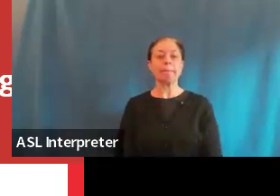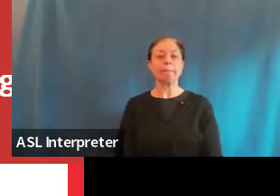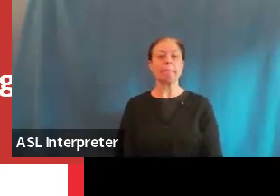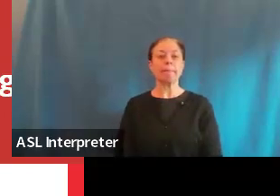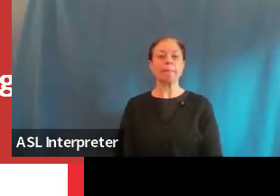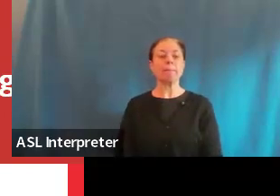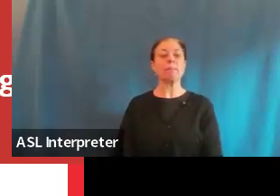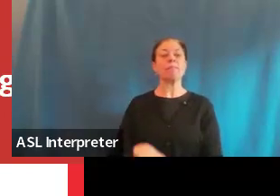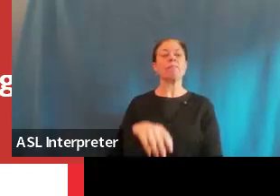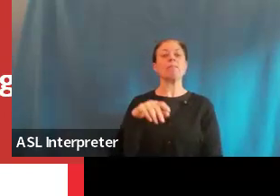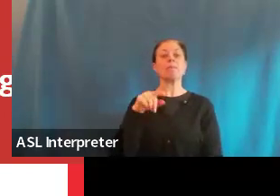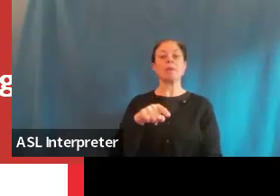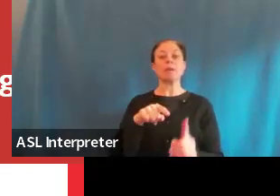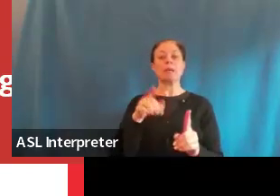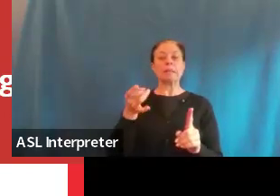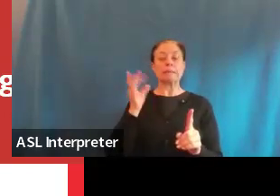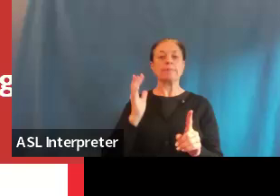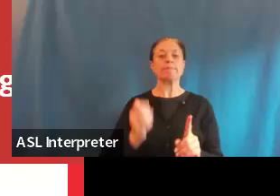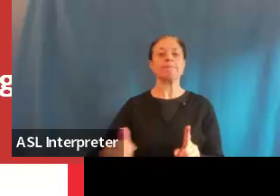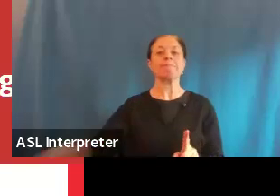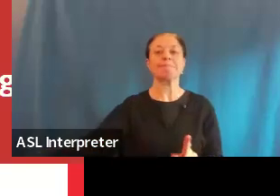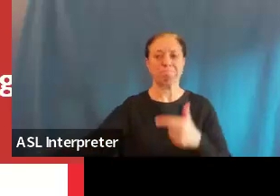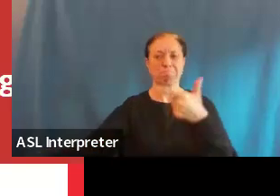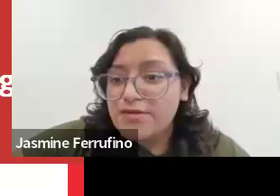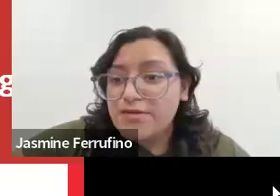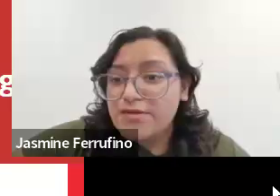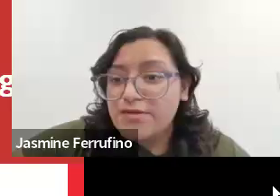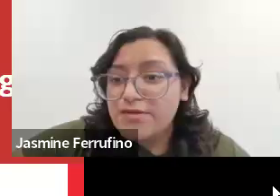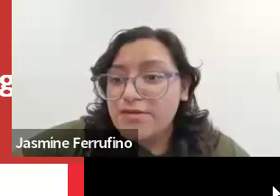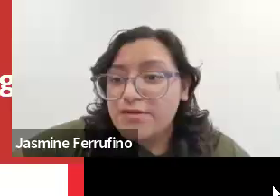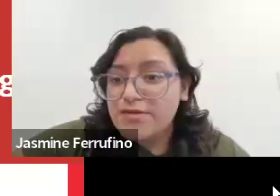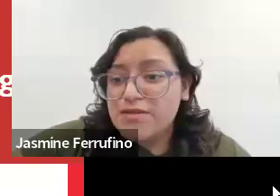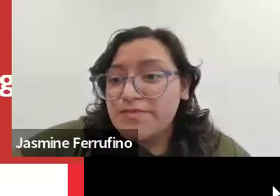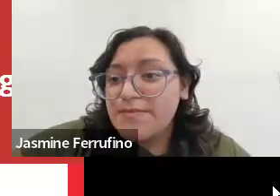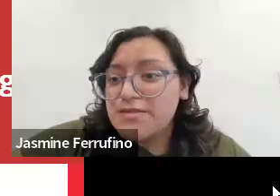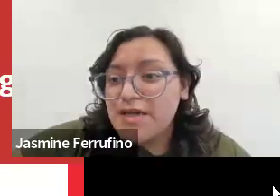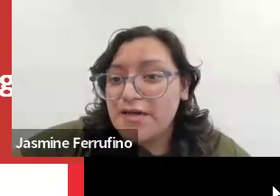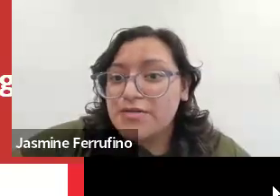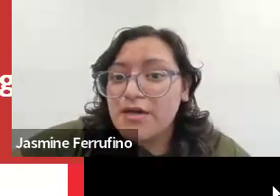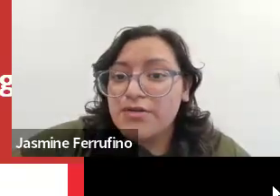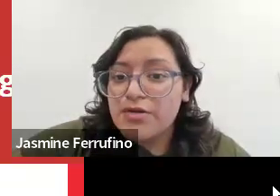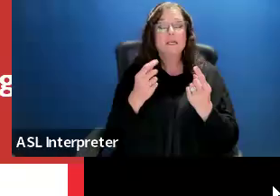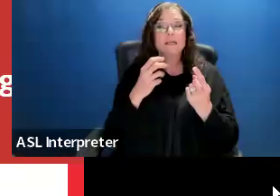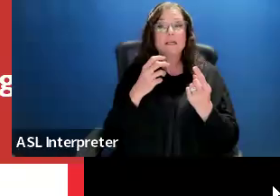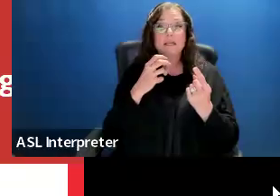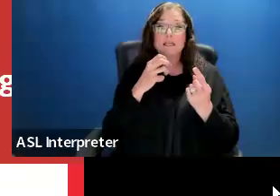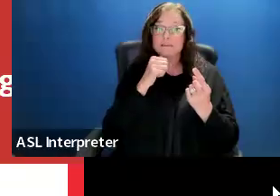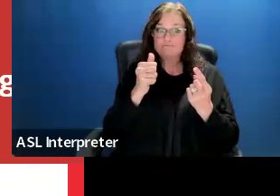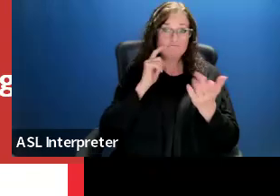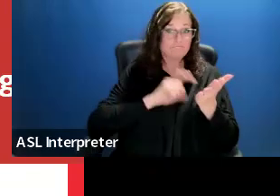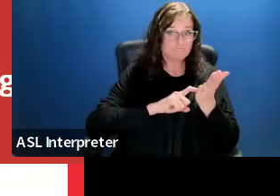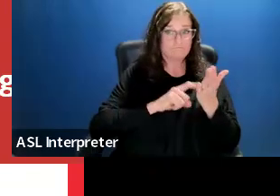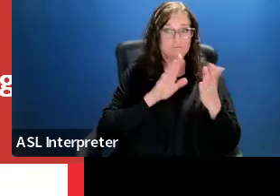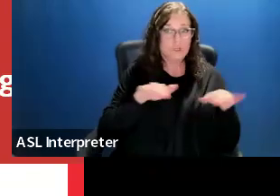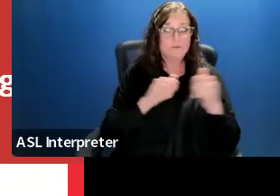Florencia has had a tough life. Spurned since birth for being an illegitimate child of the noble